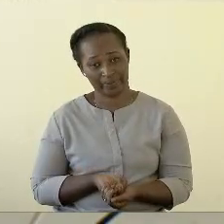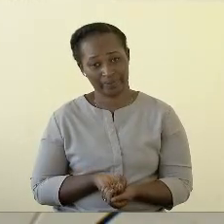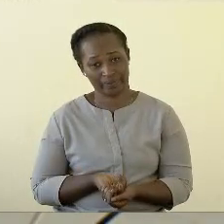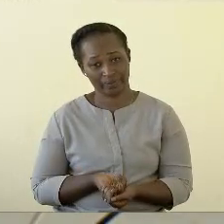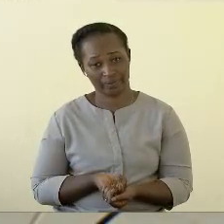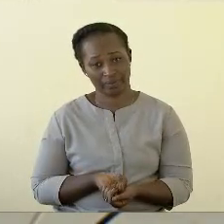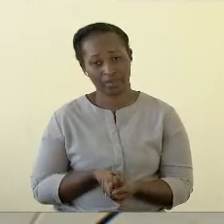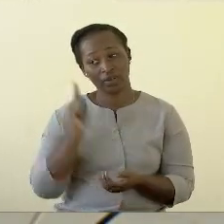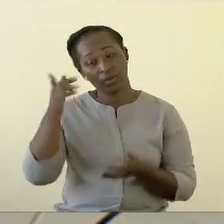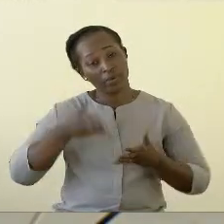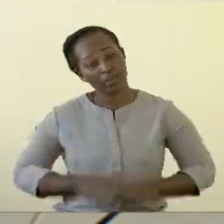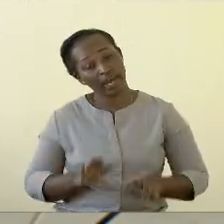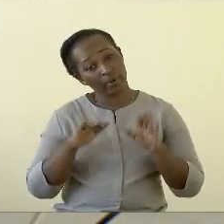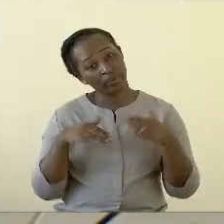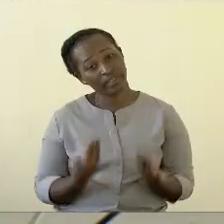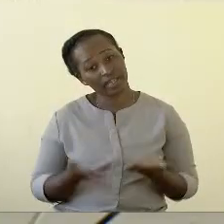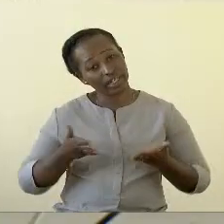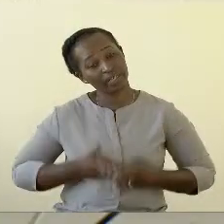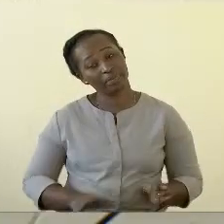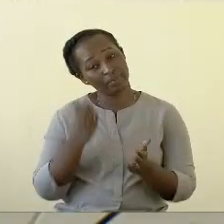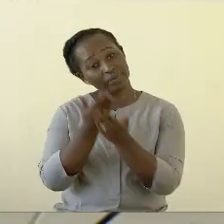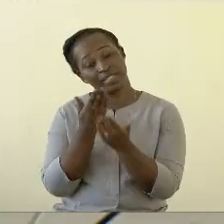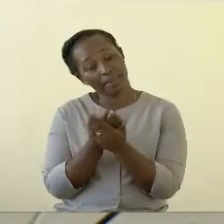How are they going to reproduce? Reproduction requires energy.